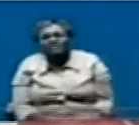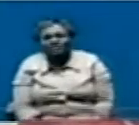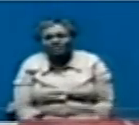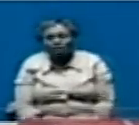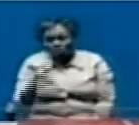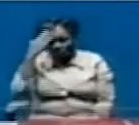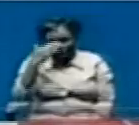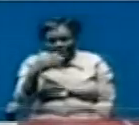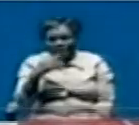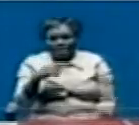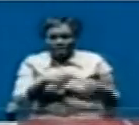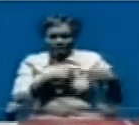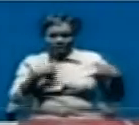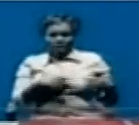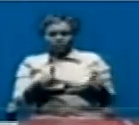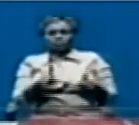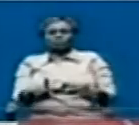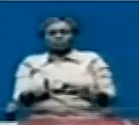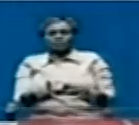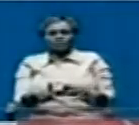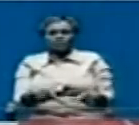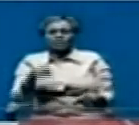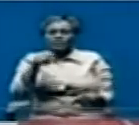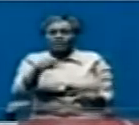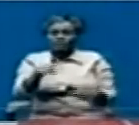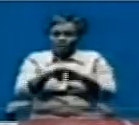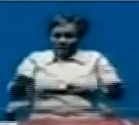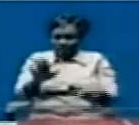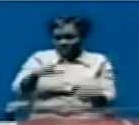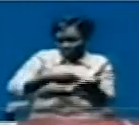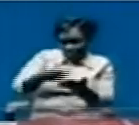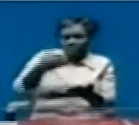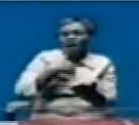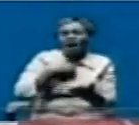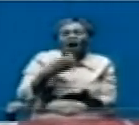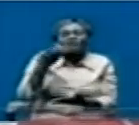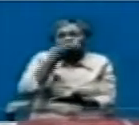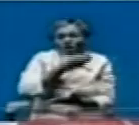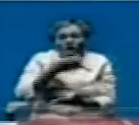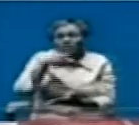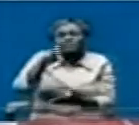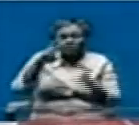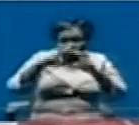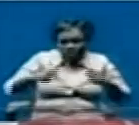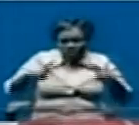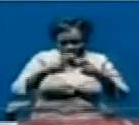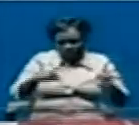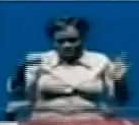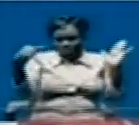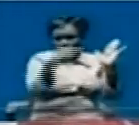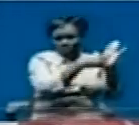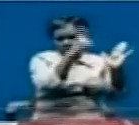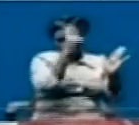heart attack. Yeah. Because he realized that the farm he sold had the oil he was looking for. All along. My point is